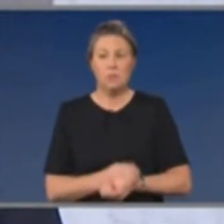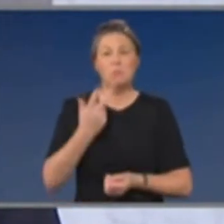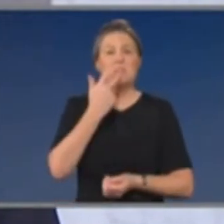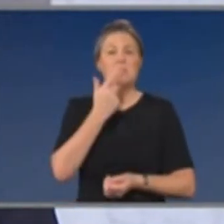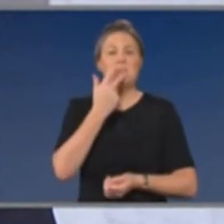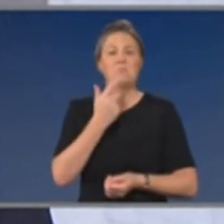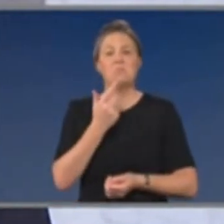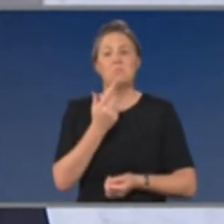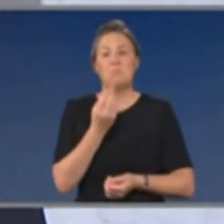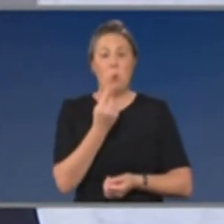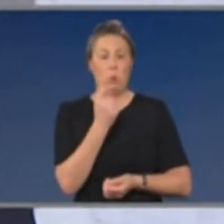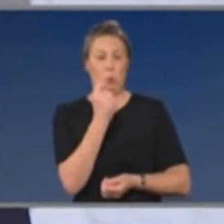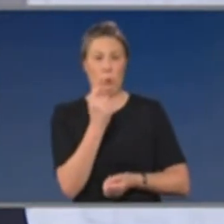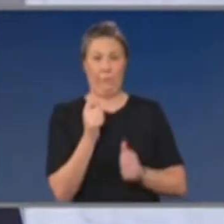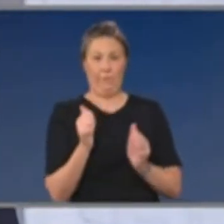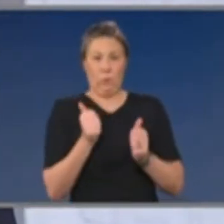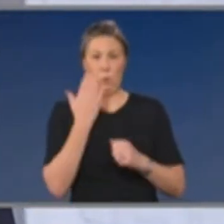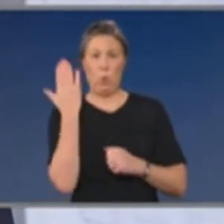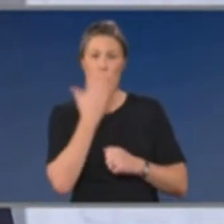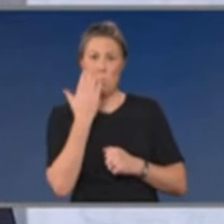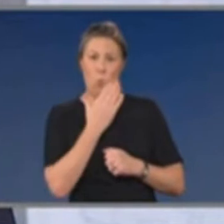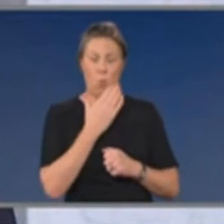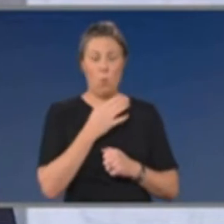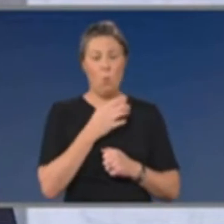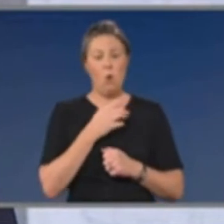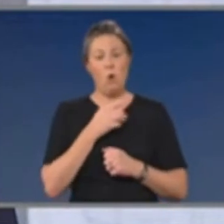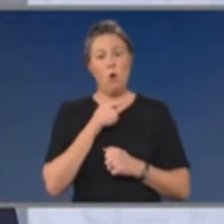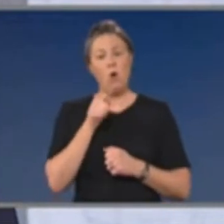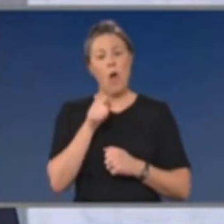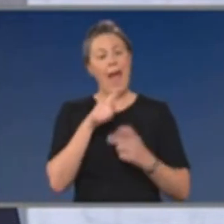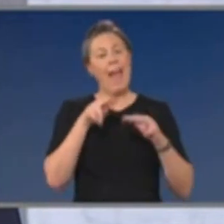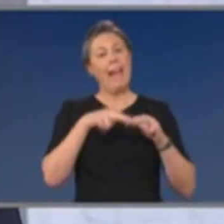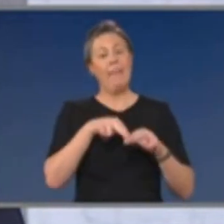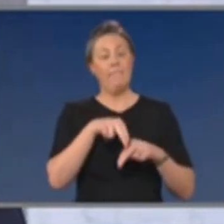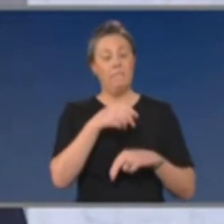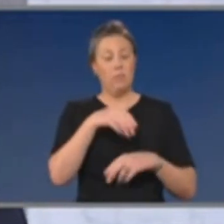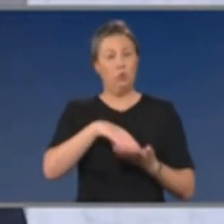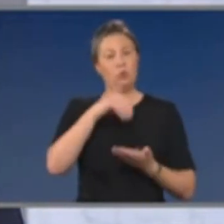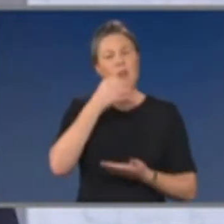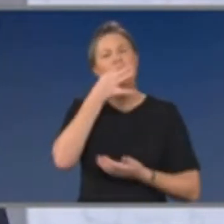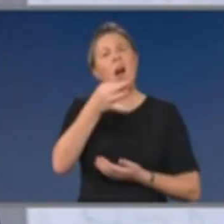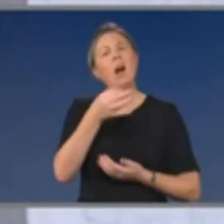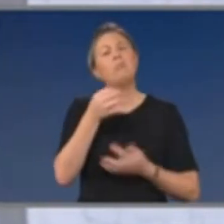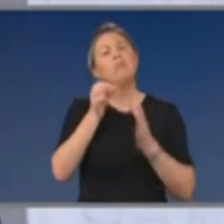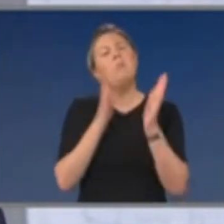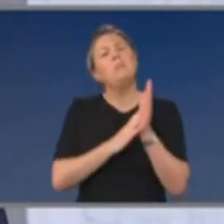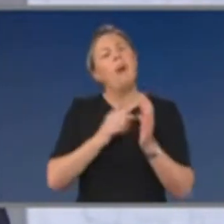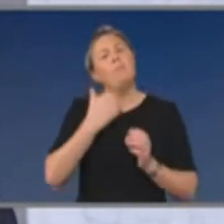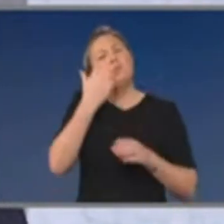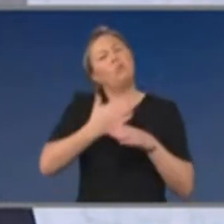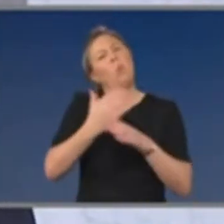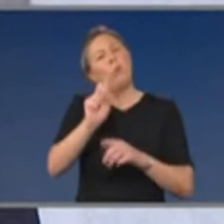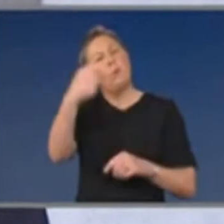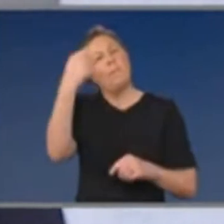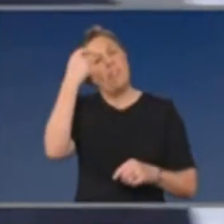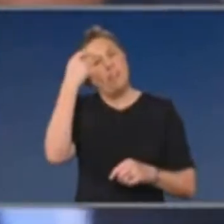approaching the end of school, what sort of job they should be looking for, given what you know about the challenges ahead in the years